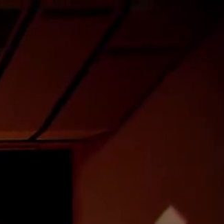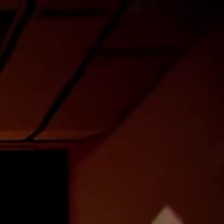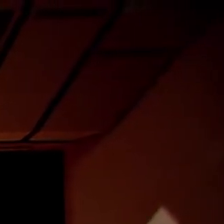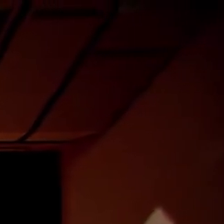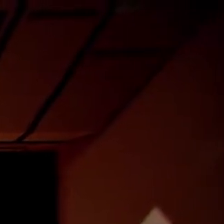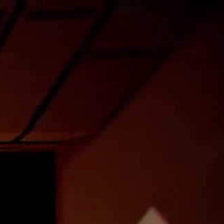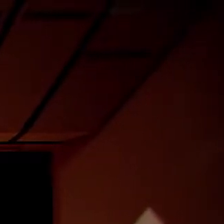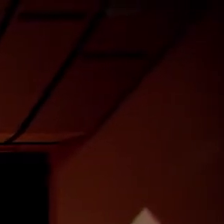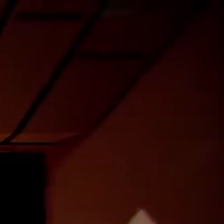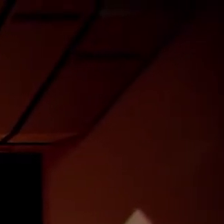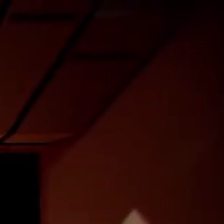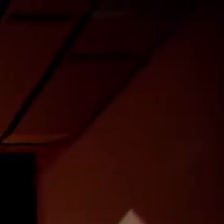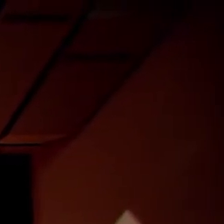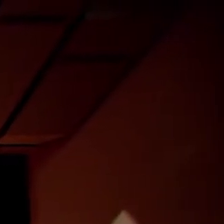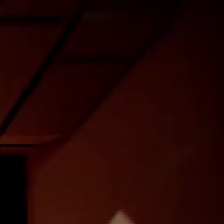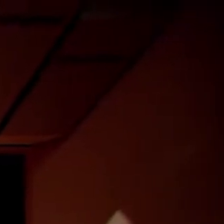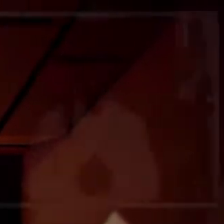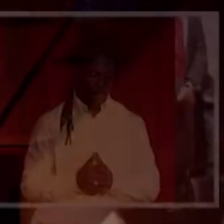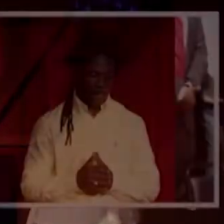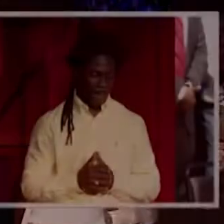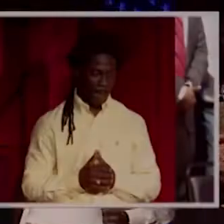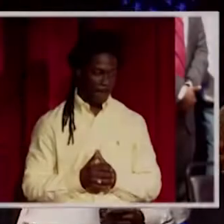national anthem.